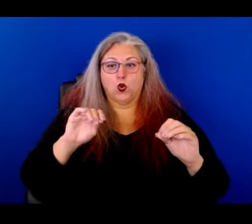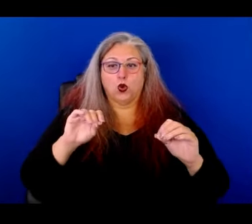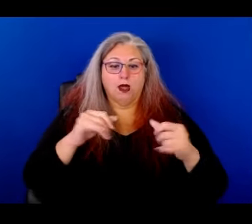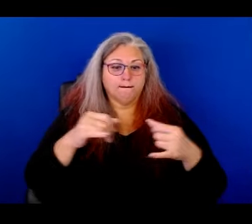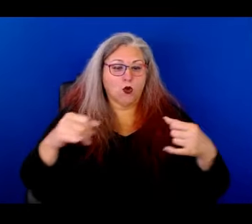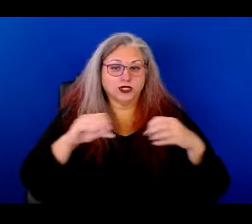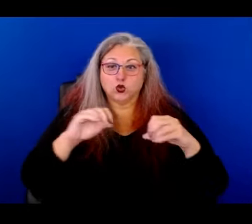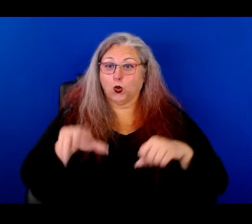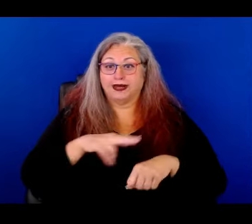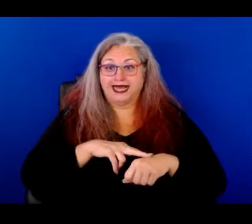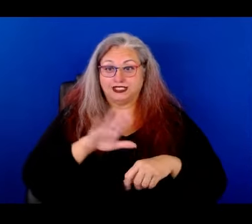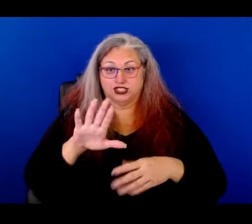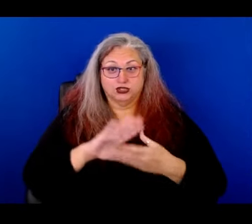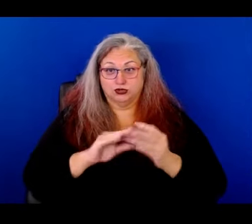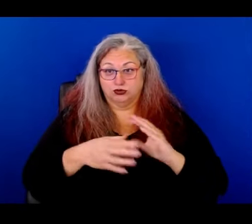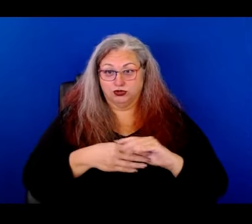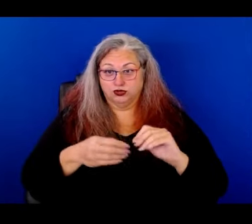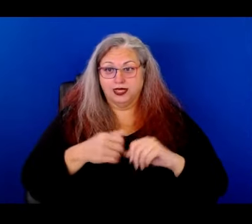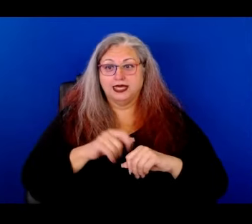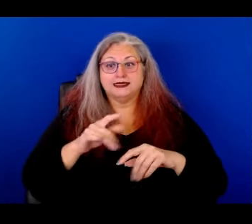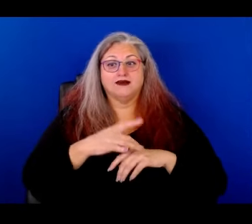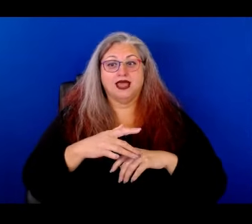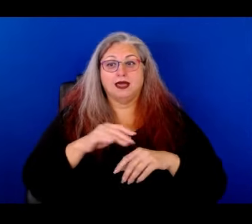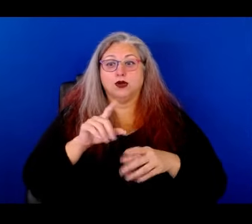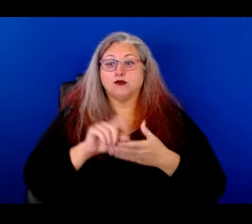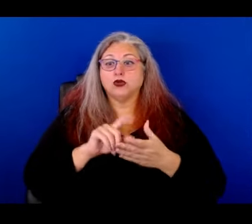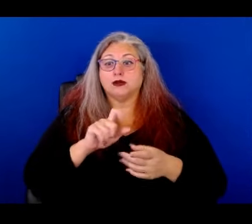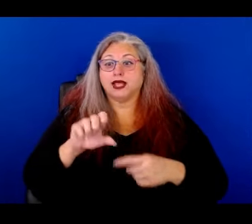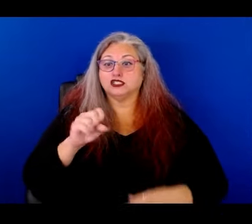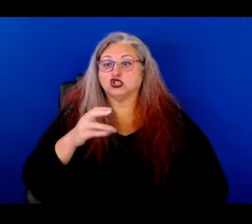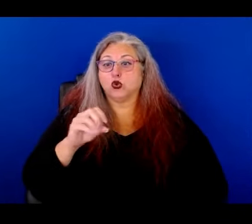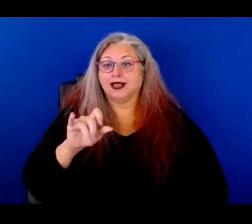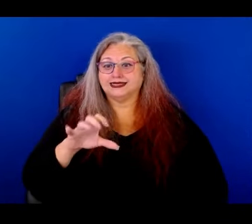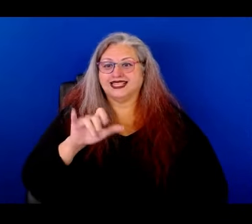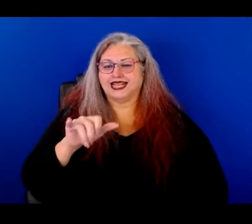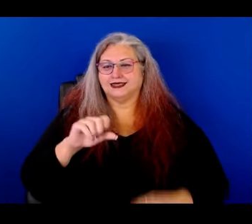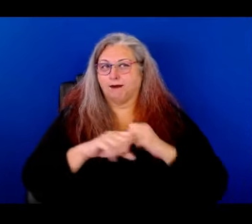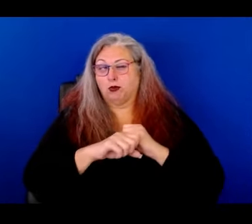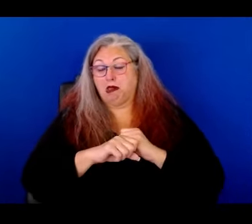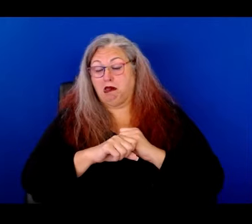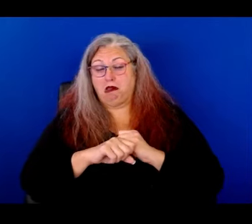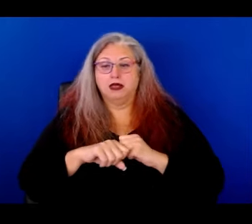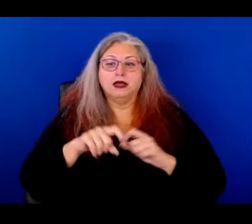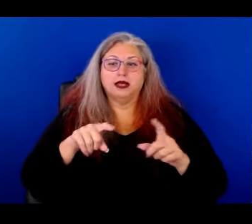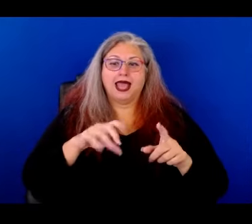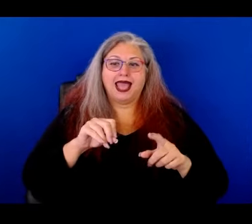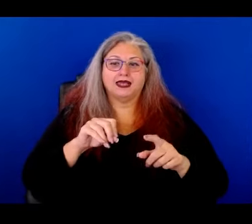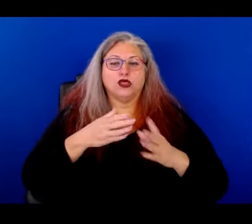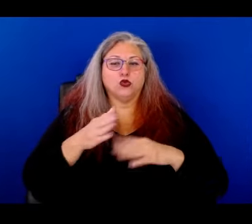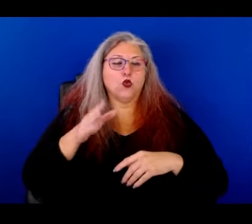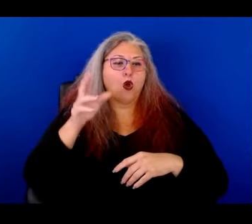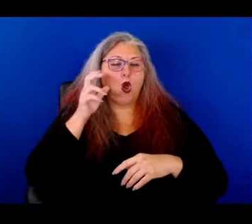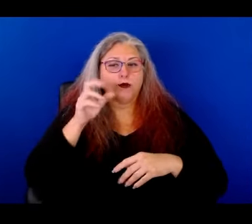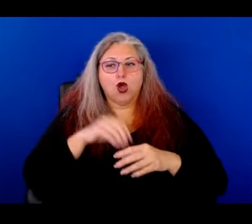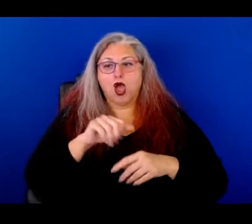and no nations in your story. It's available in print by Scholastic. This is the promo part. And via audio